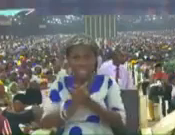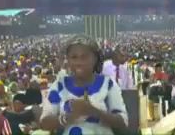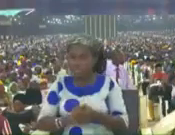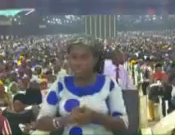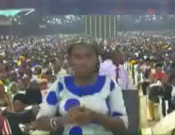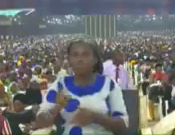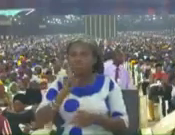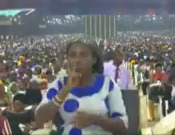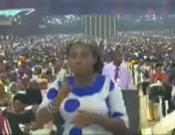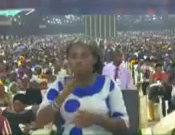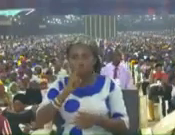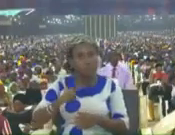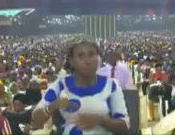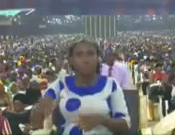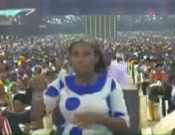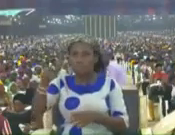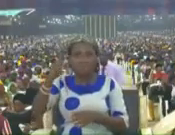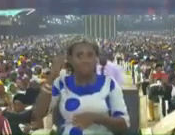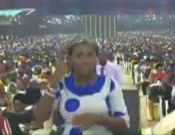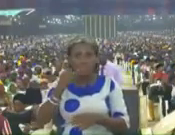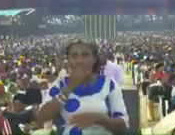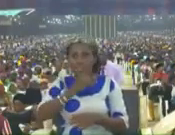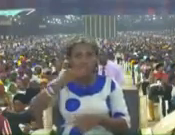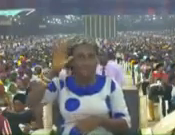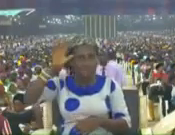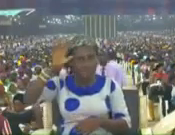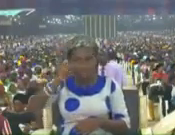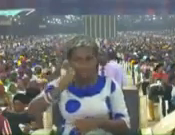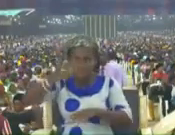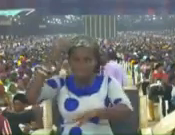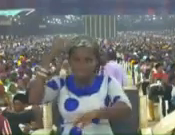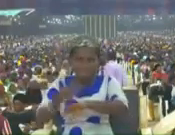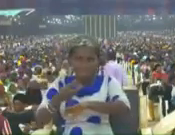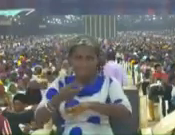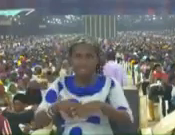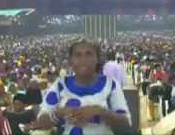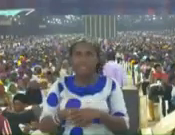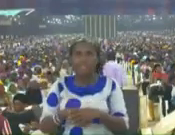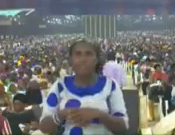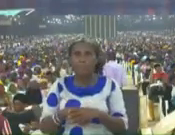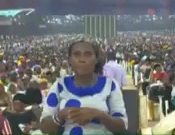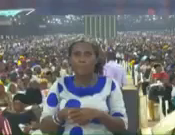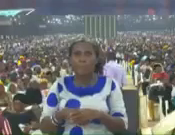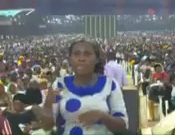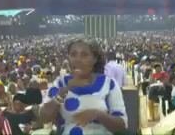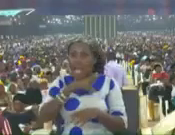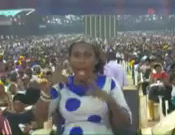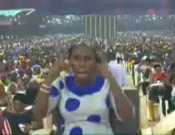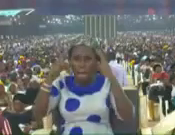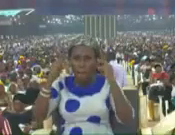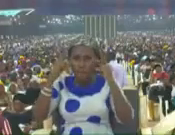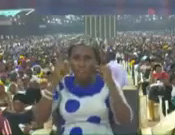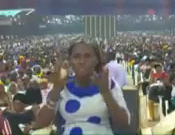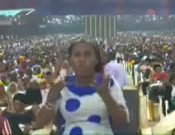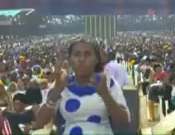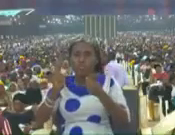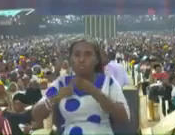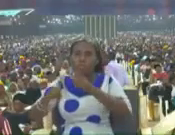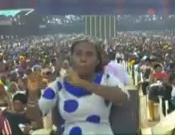particularly now that many of them were drunk and so on. And he wanted to punish them for what they've done against God.